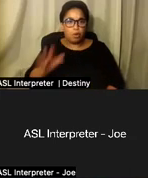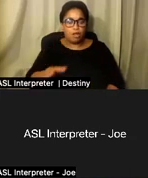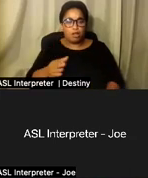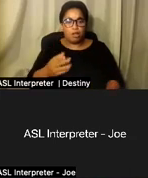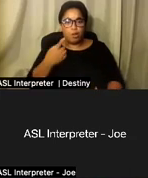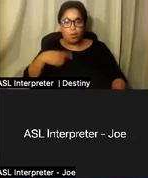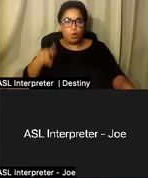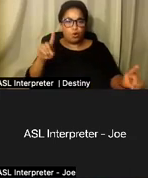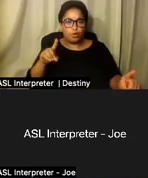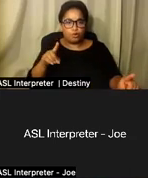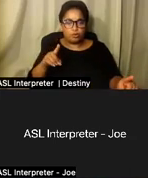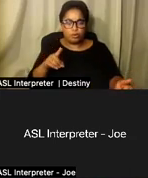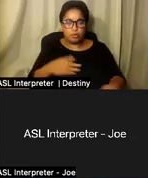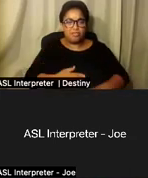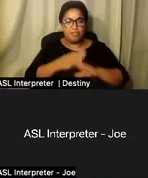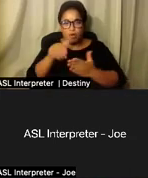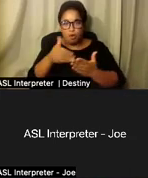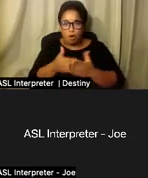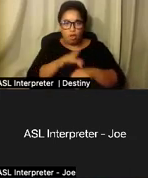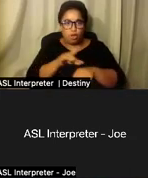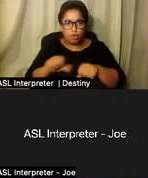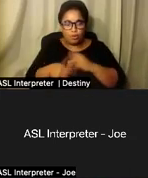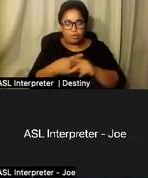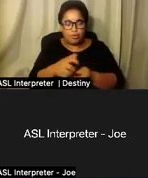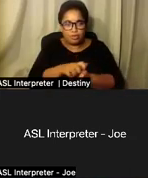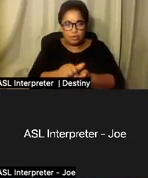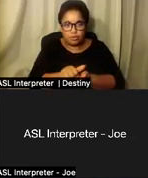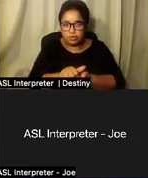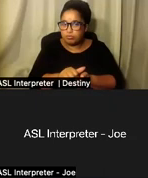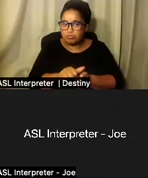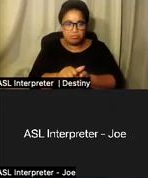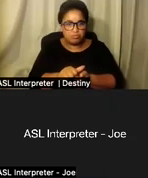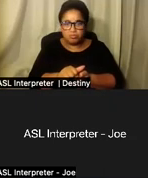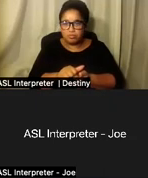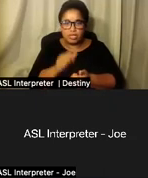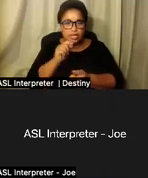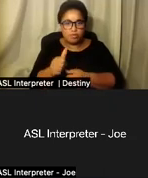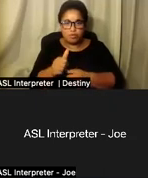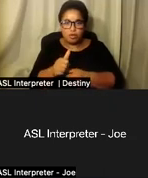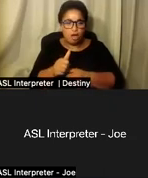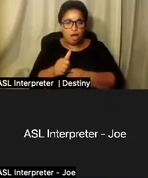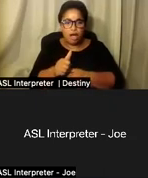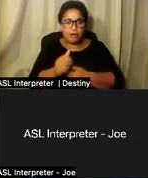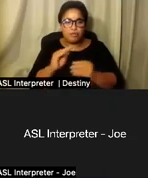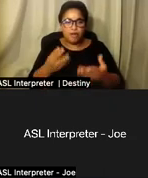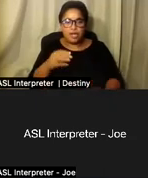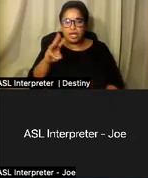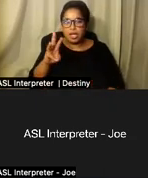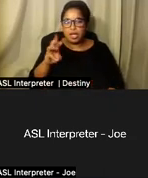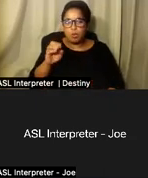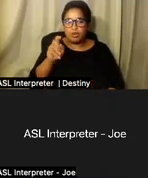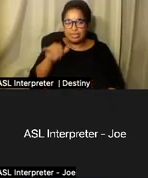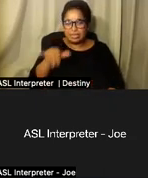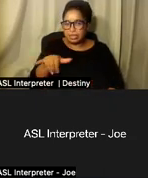fastener products will prevent all earthquake damage, and do not warrant the performance or effectiveness of any products or guidance provided during